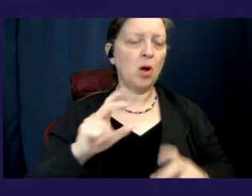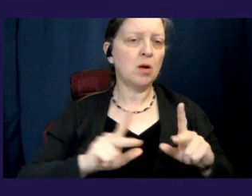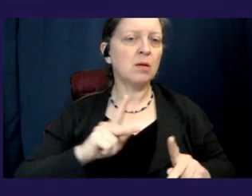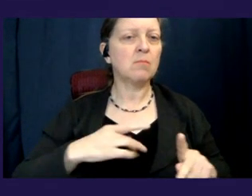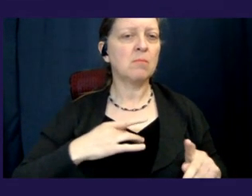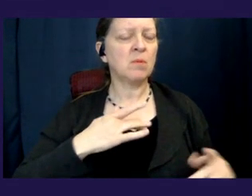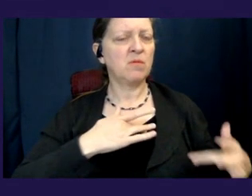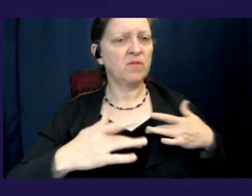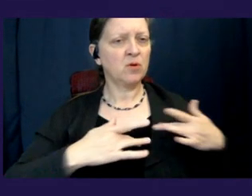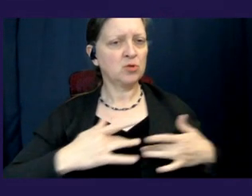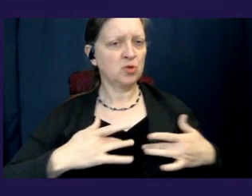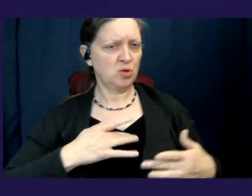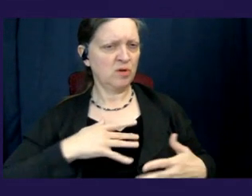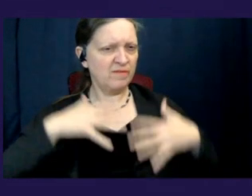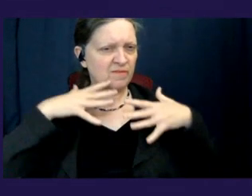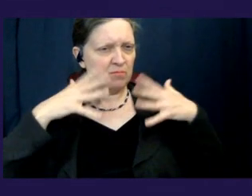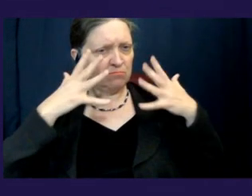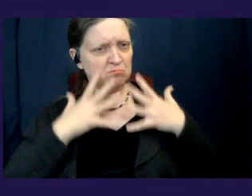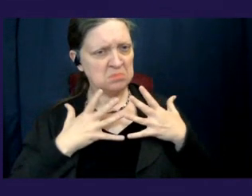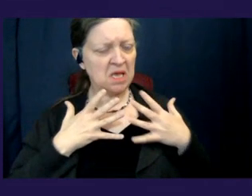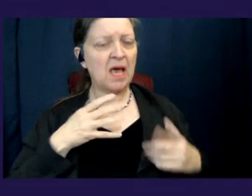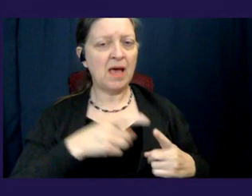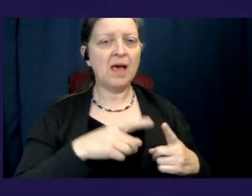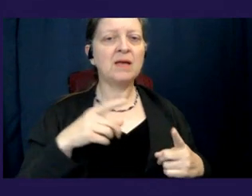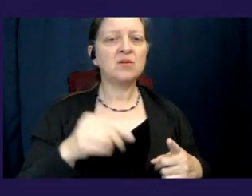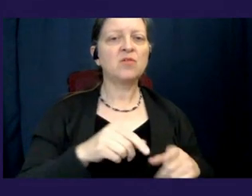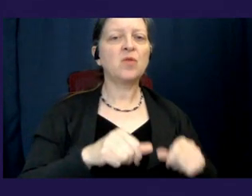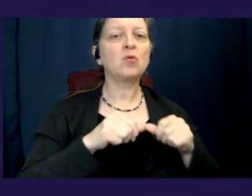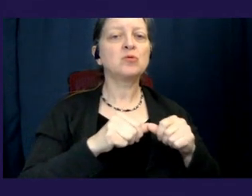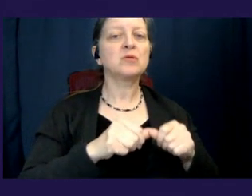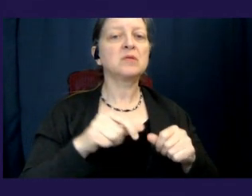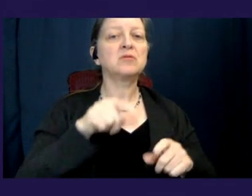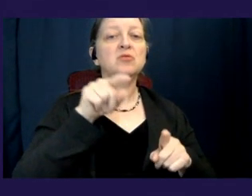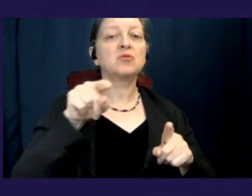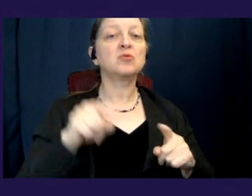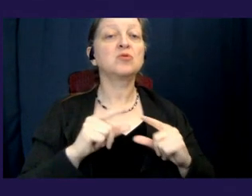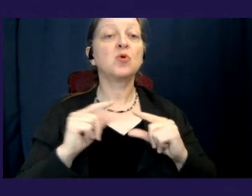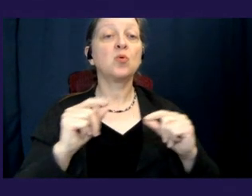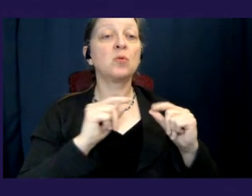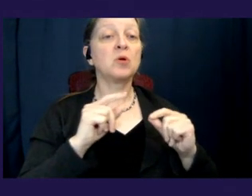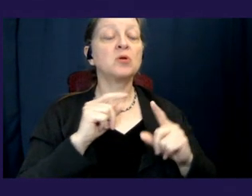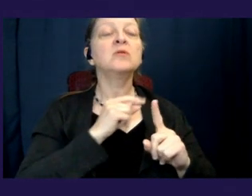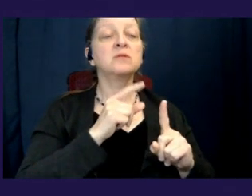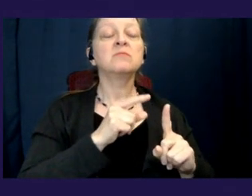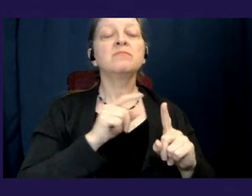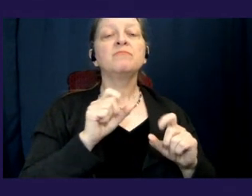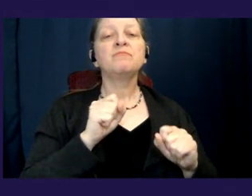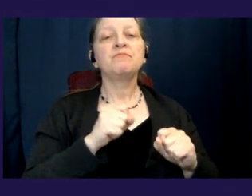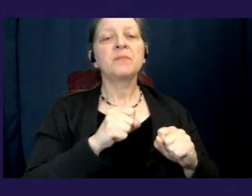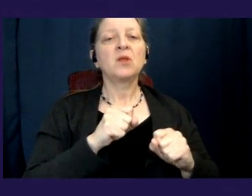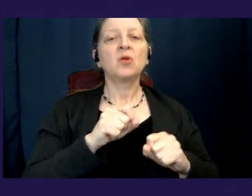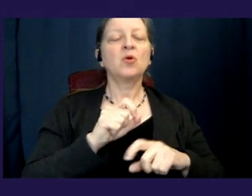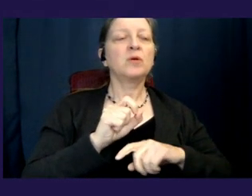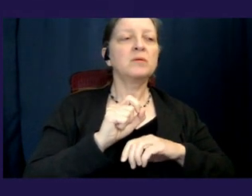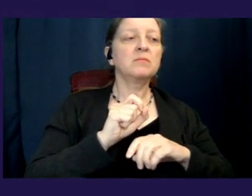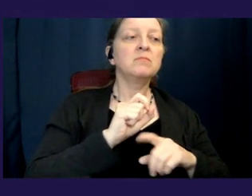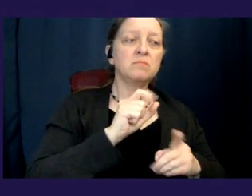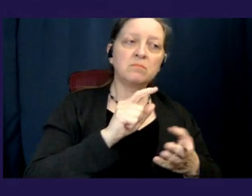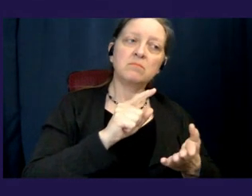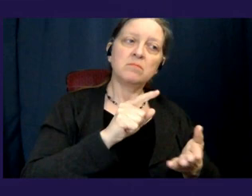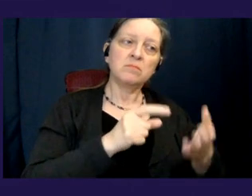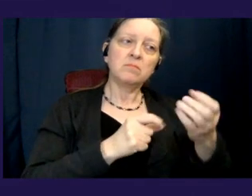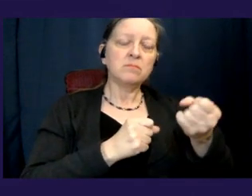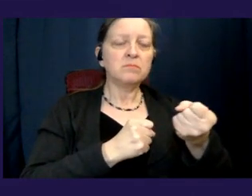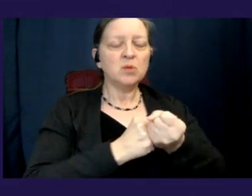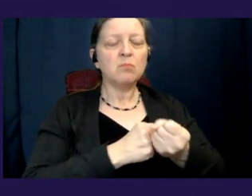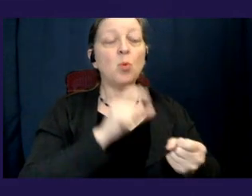that could be redistributed and spun both into true rumors and then also false conspiracy theories about impacts. And then